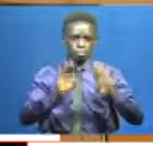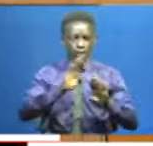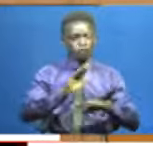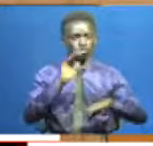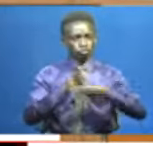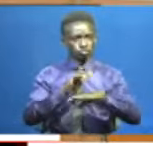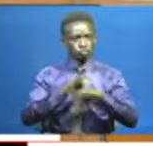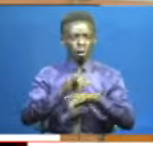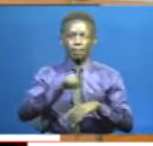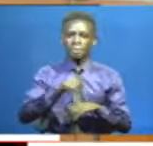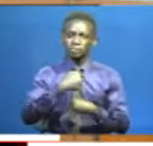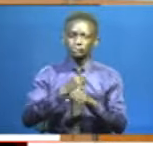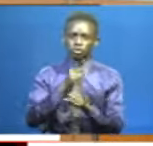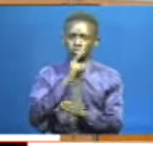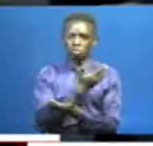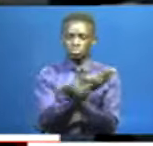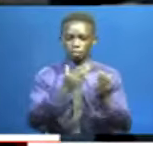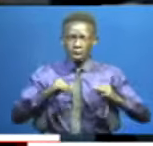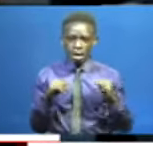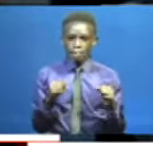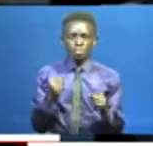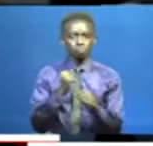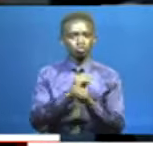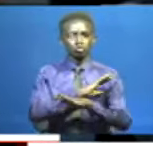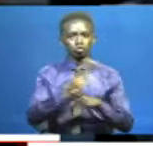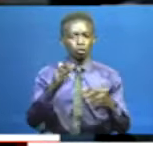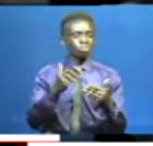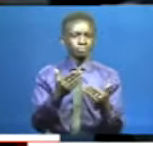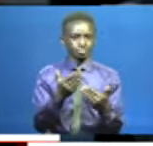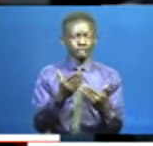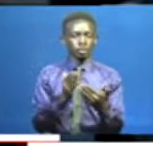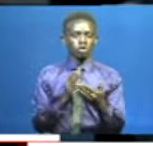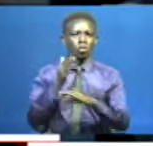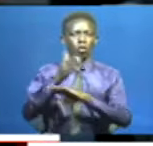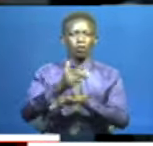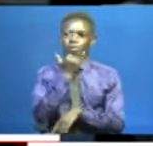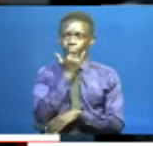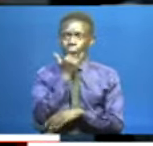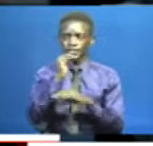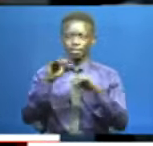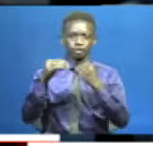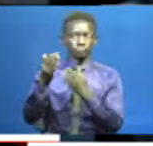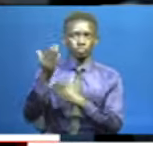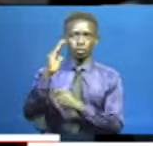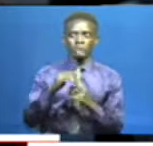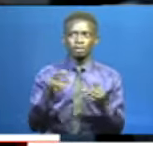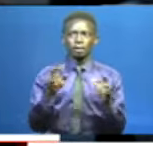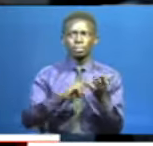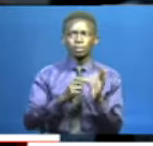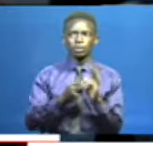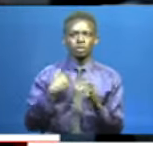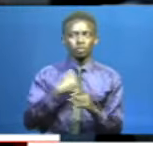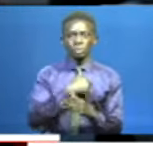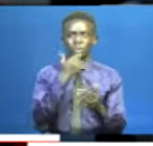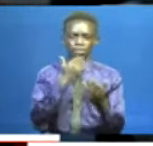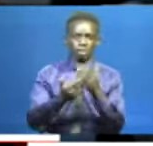happy, but they do not cross the boundaries of Allah. Inshallah, tumeshukuru Mwenyezi Mungu, tumefunga kwa salama,